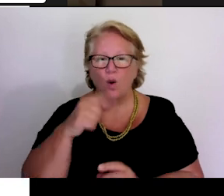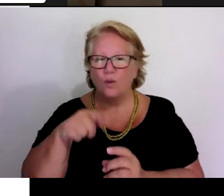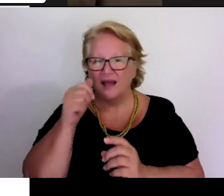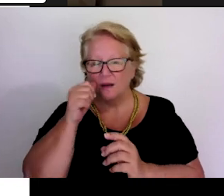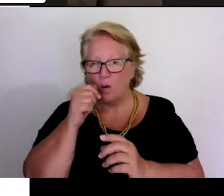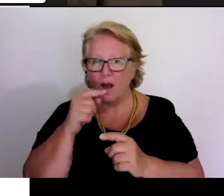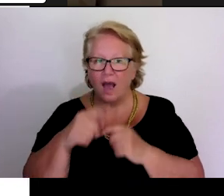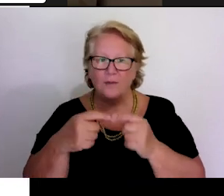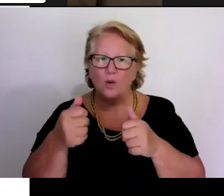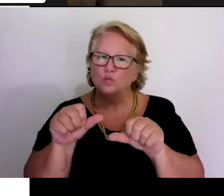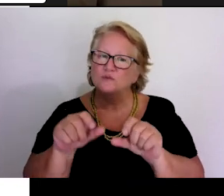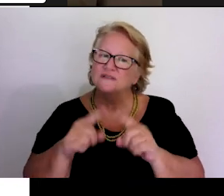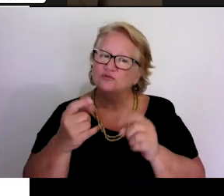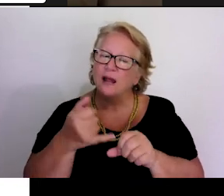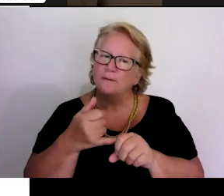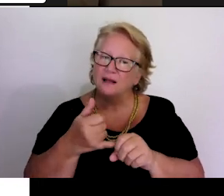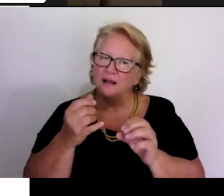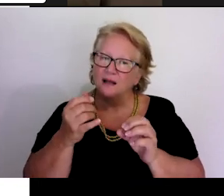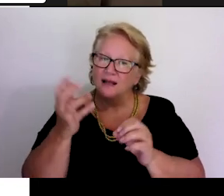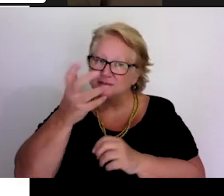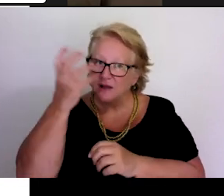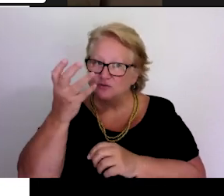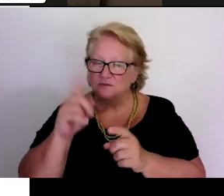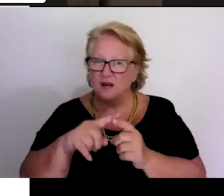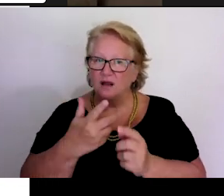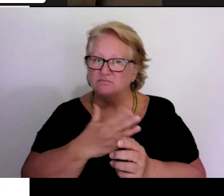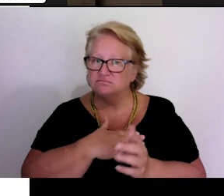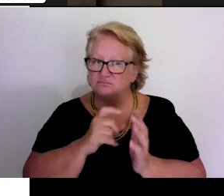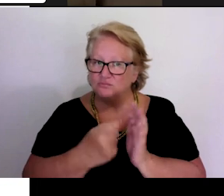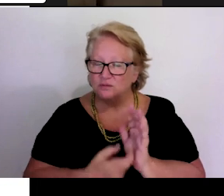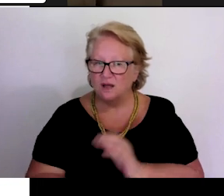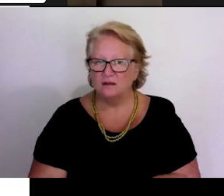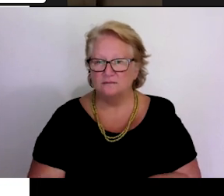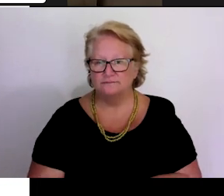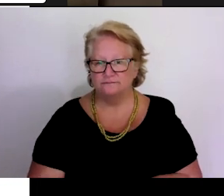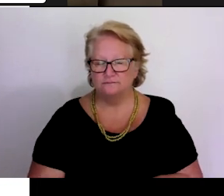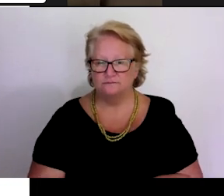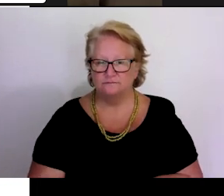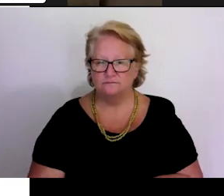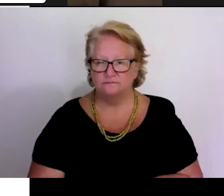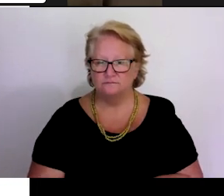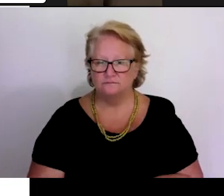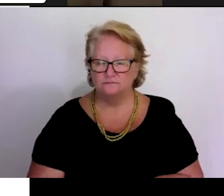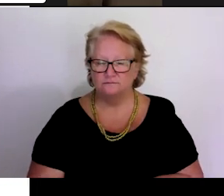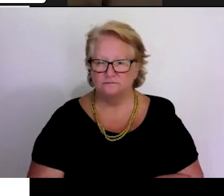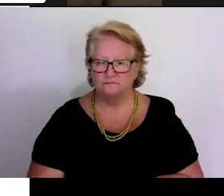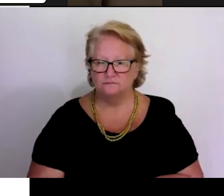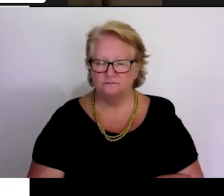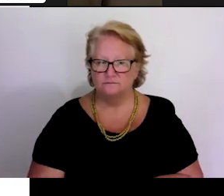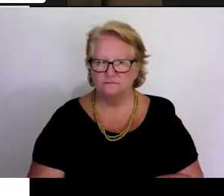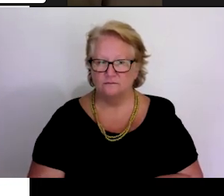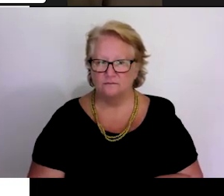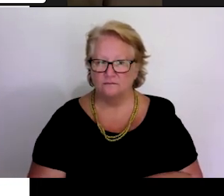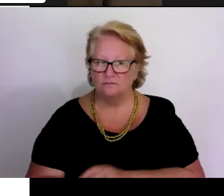about use of different medical specialists like cardiologists, is that does that